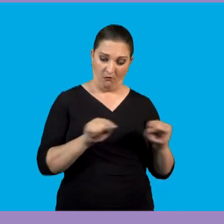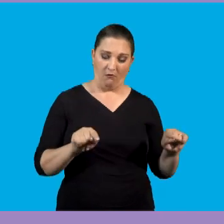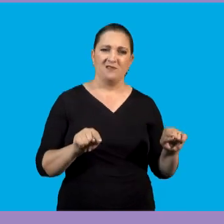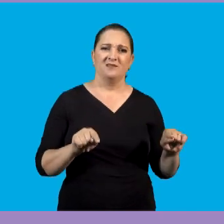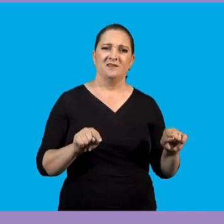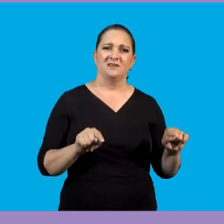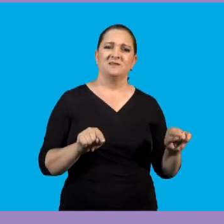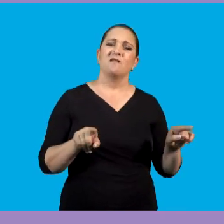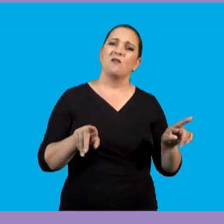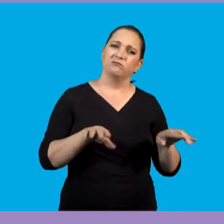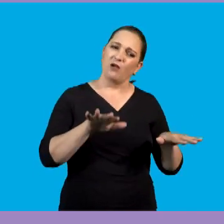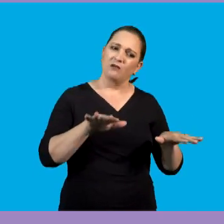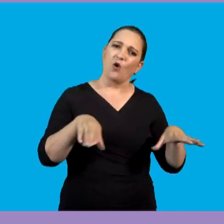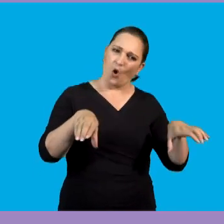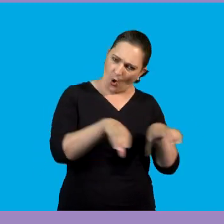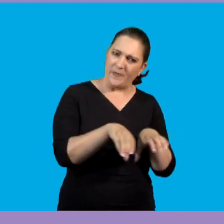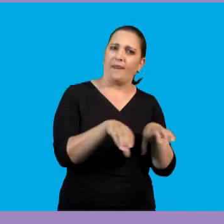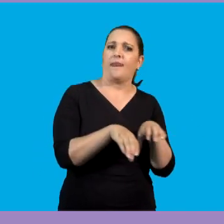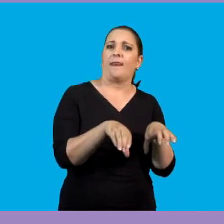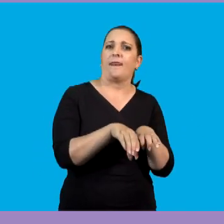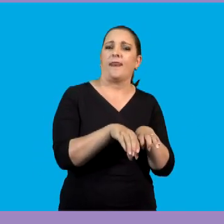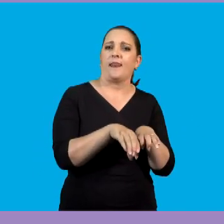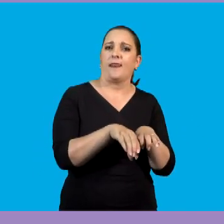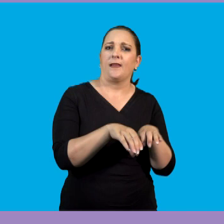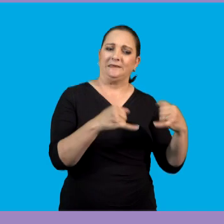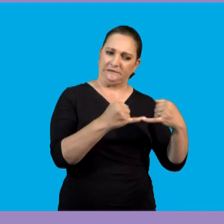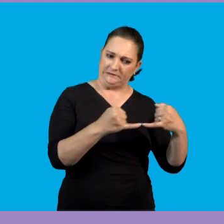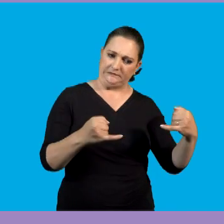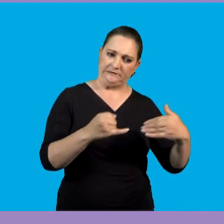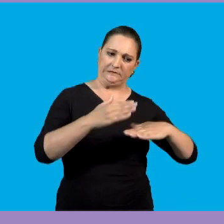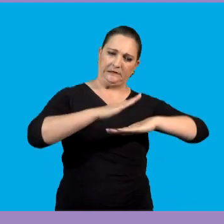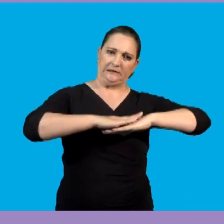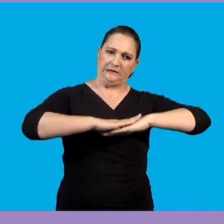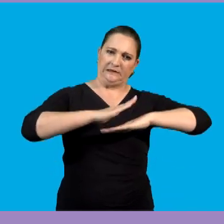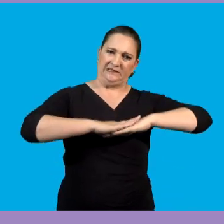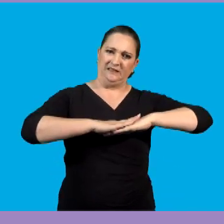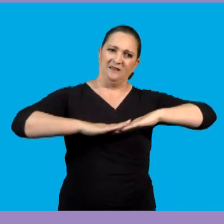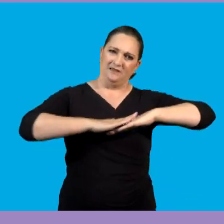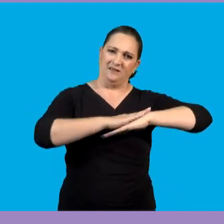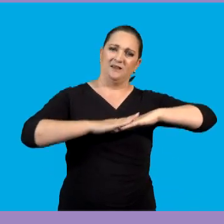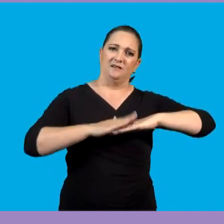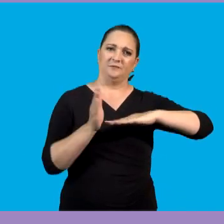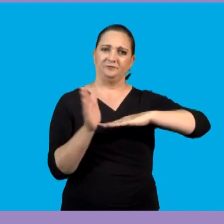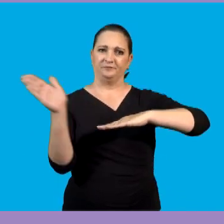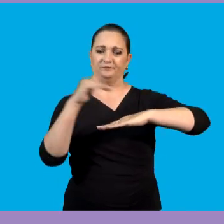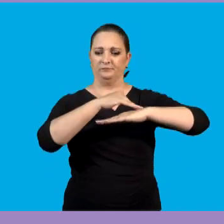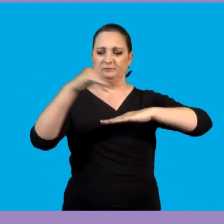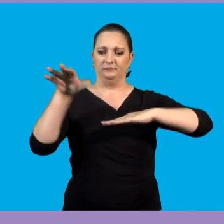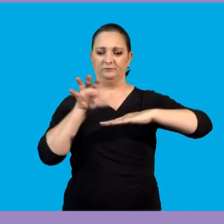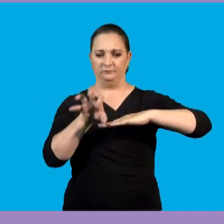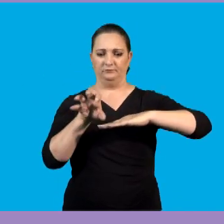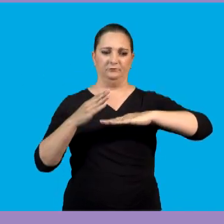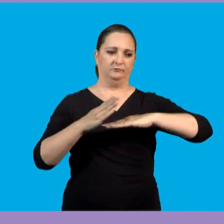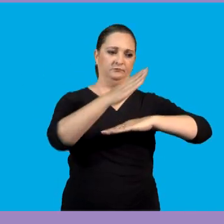is a common side for these two triangles. So what does this mean? It means now we have a